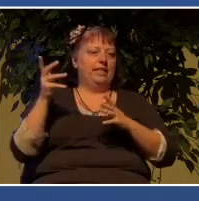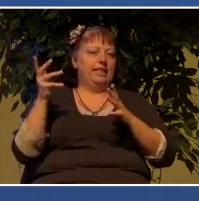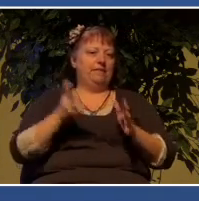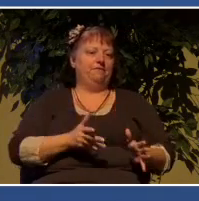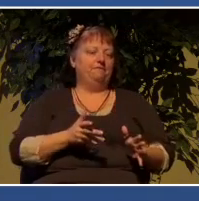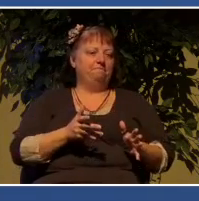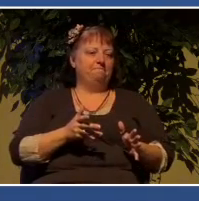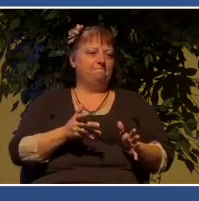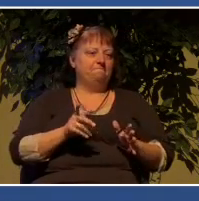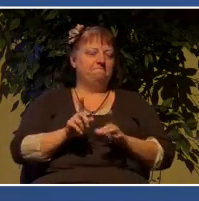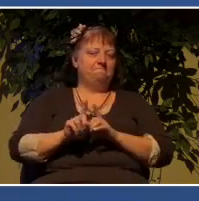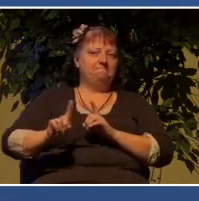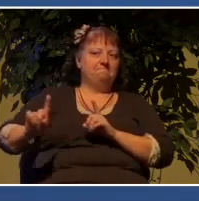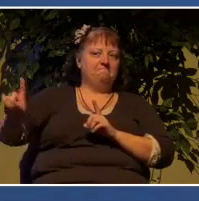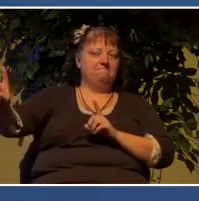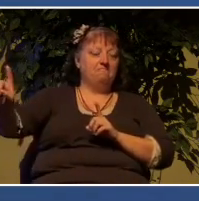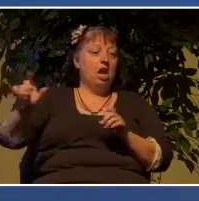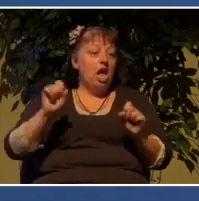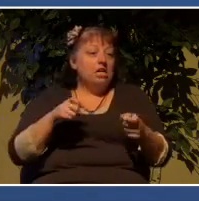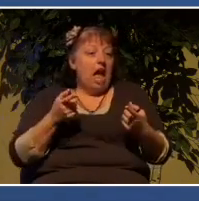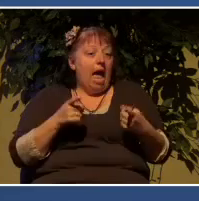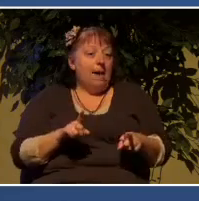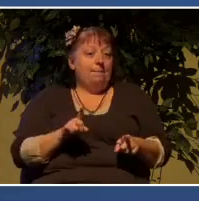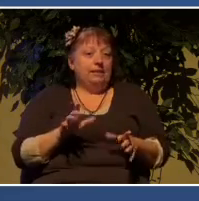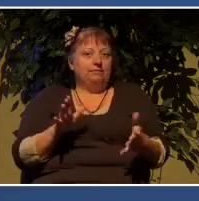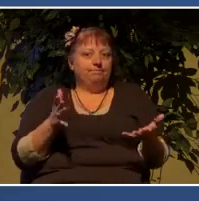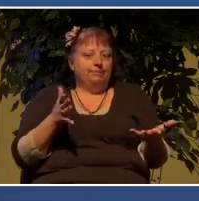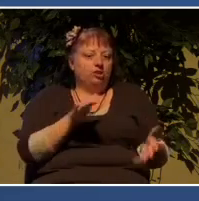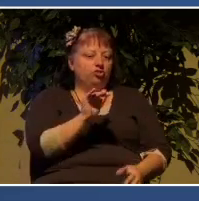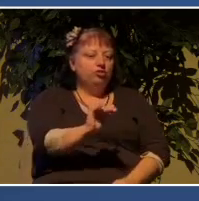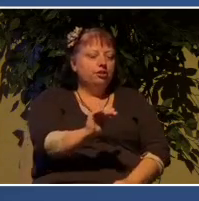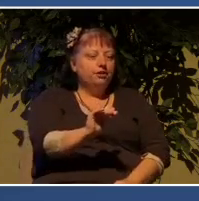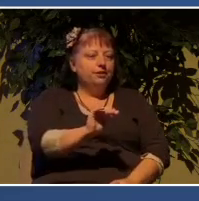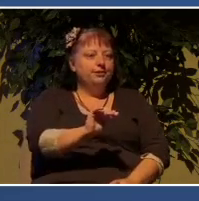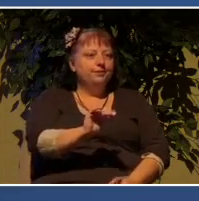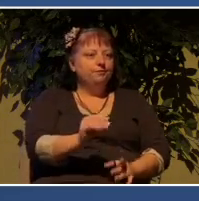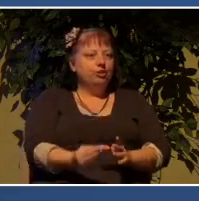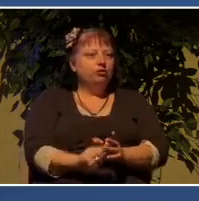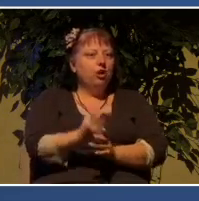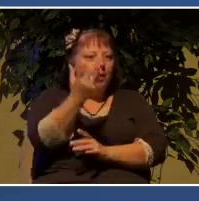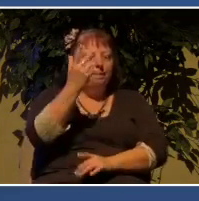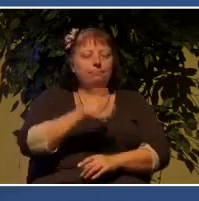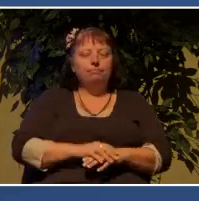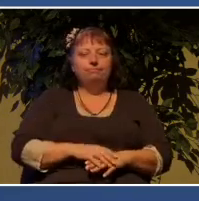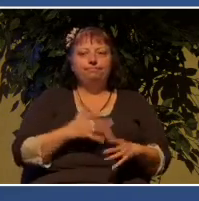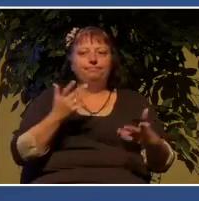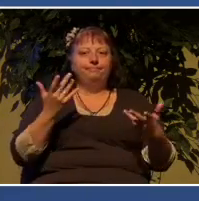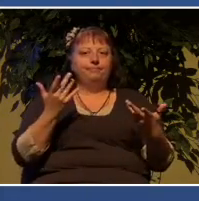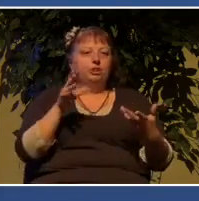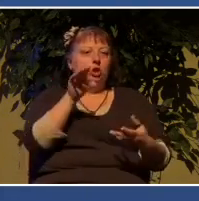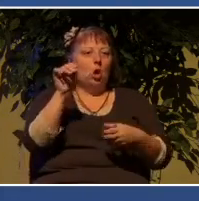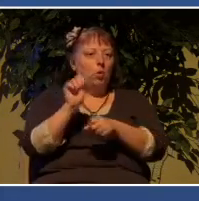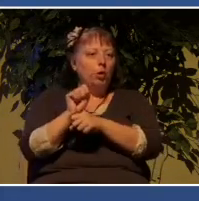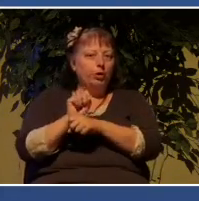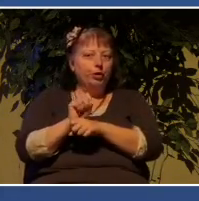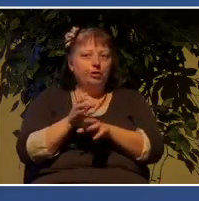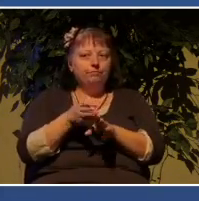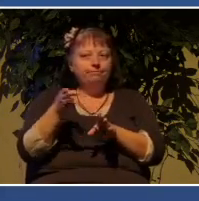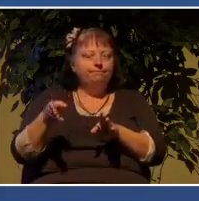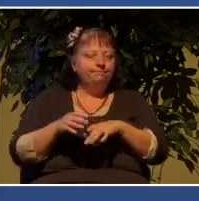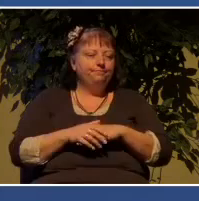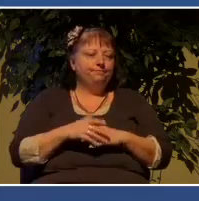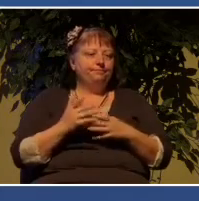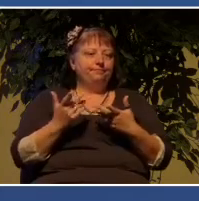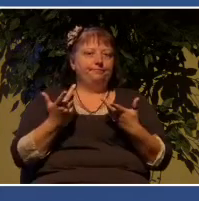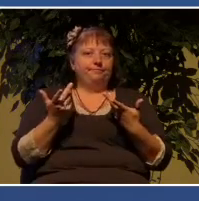kid, could happen to people that you work with in community or in the church. That's an incredibly painful thing. I'll never forget when